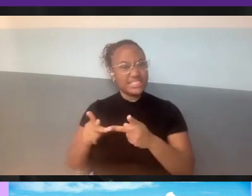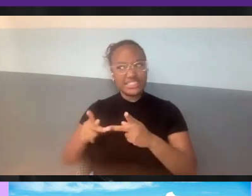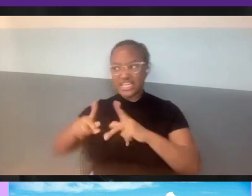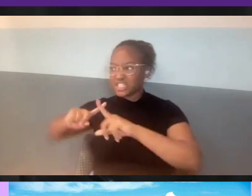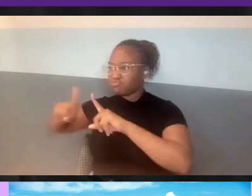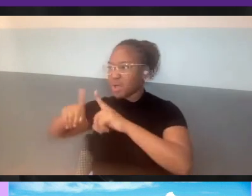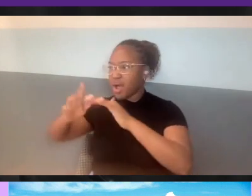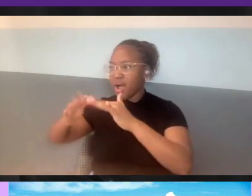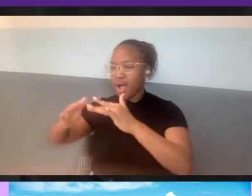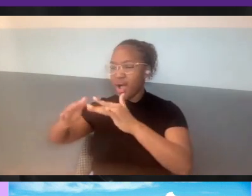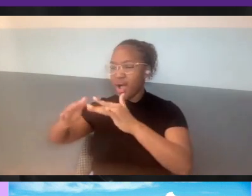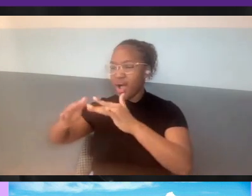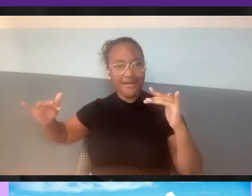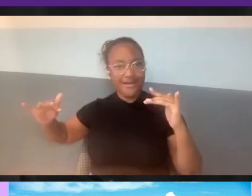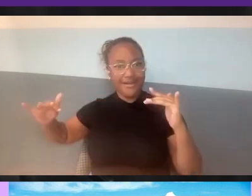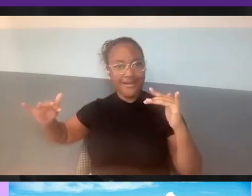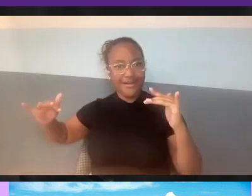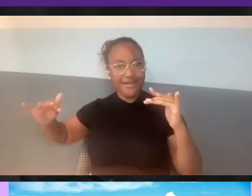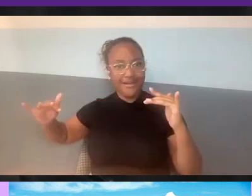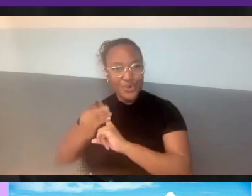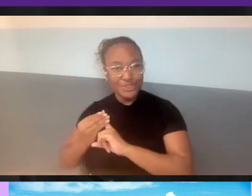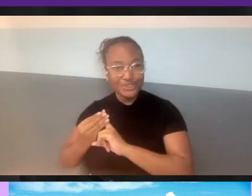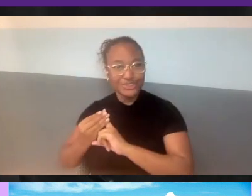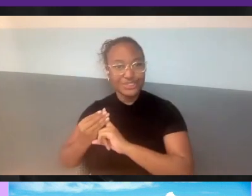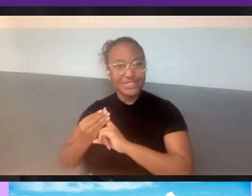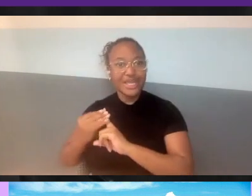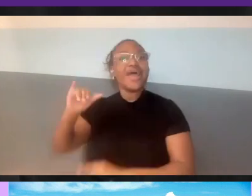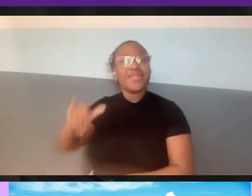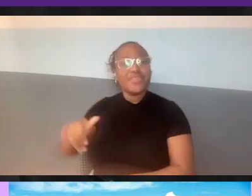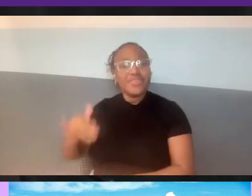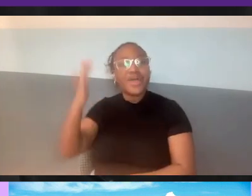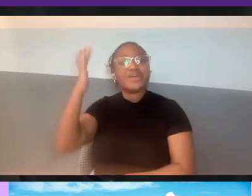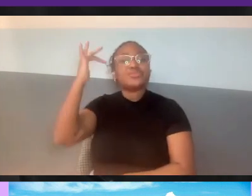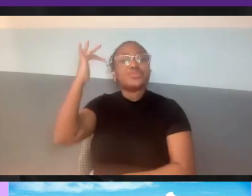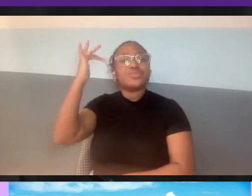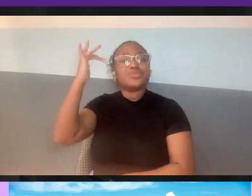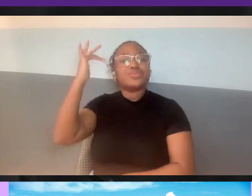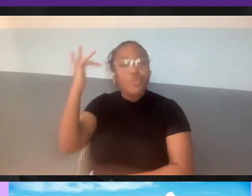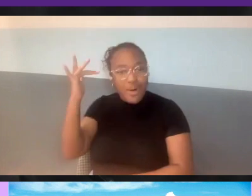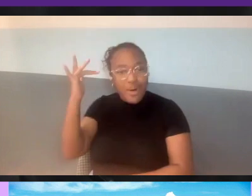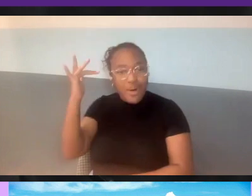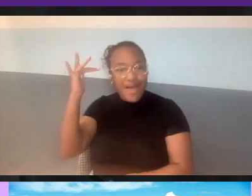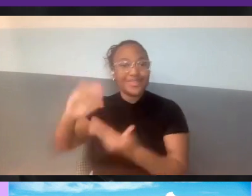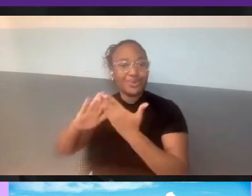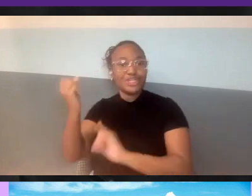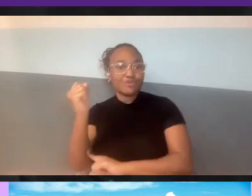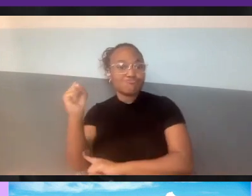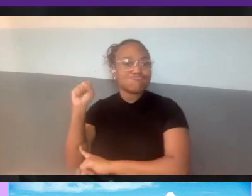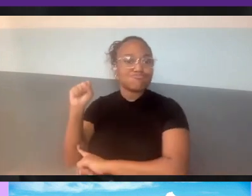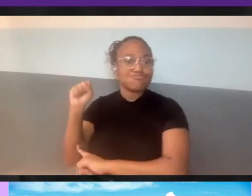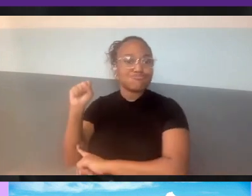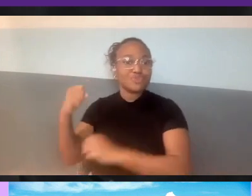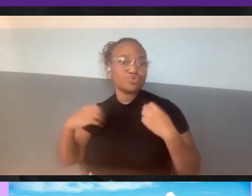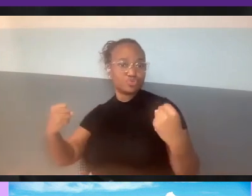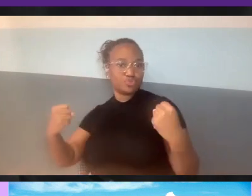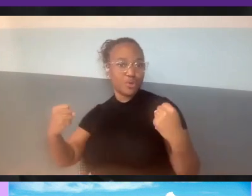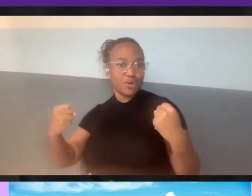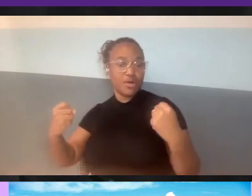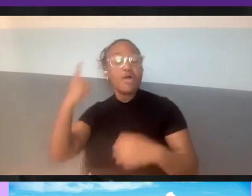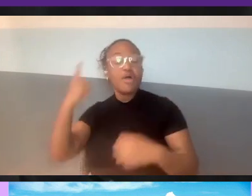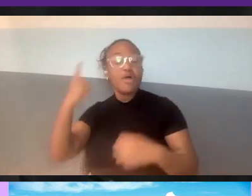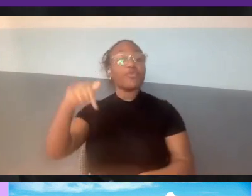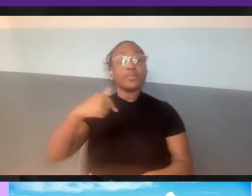what makes these communities so resilient, right? And so for me, it was pushing that into the work,